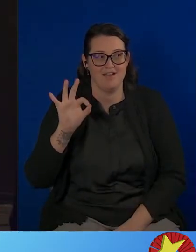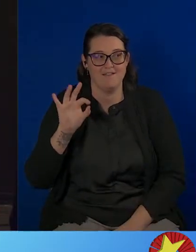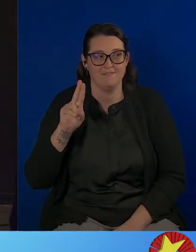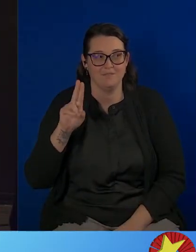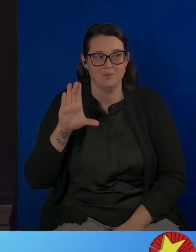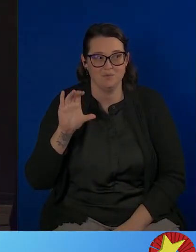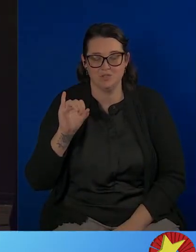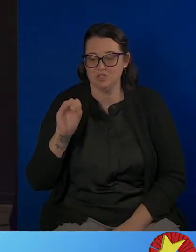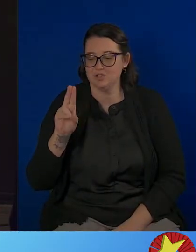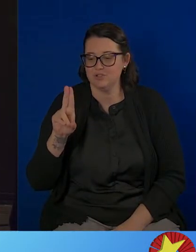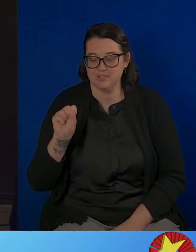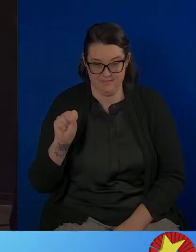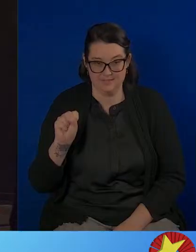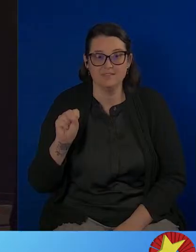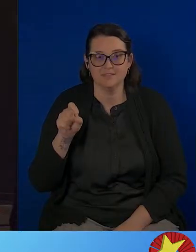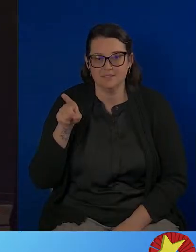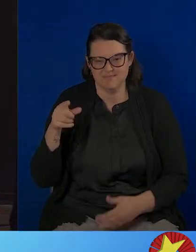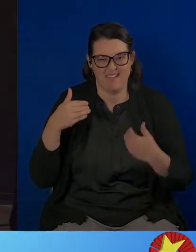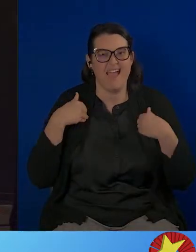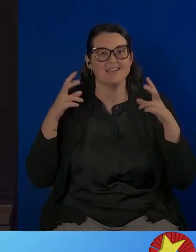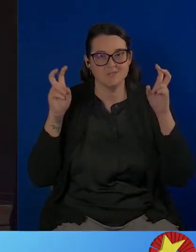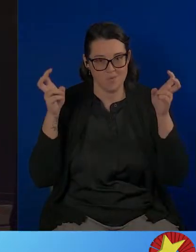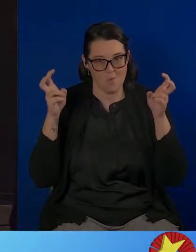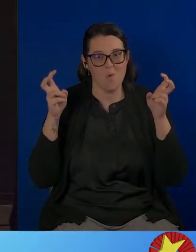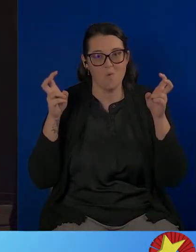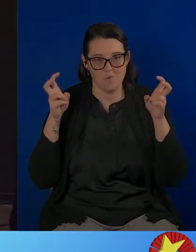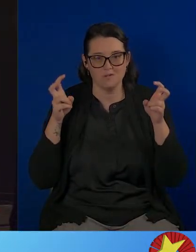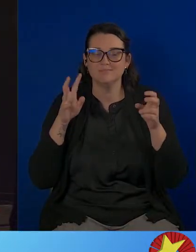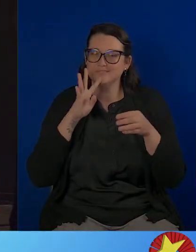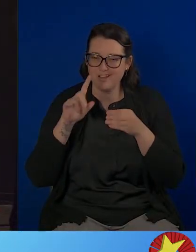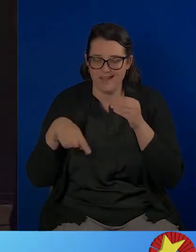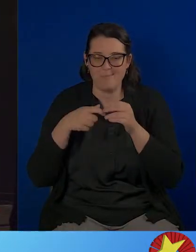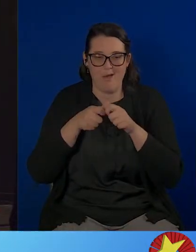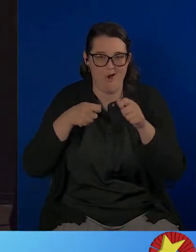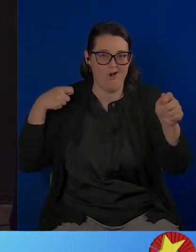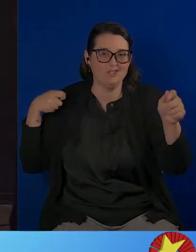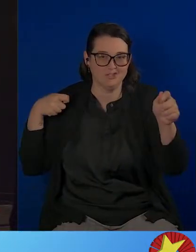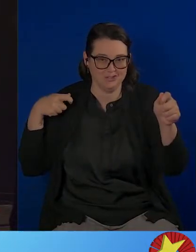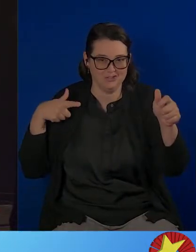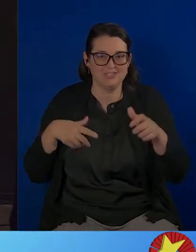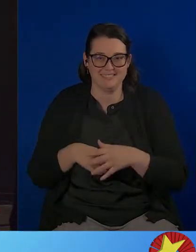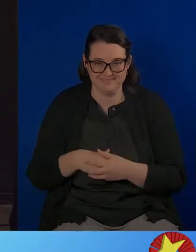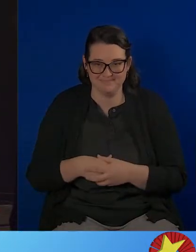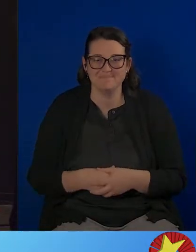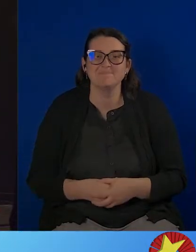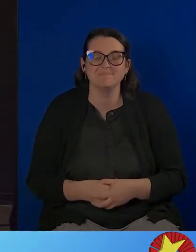who has a quote talking about archery.